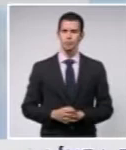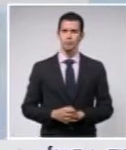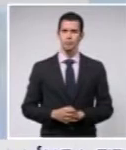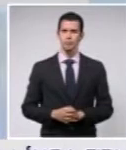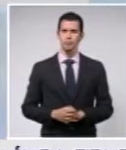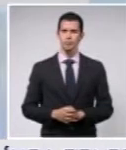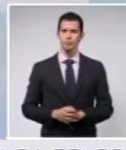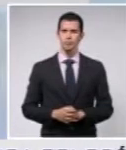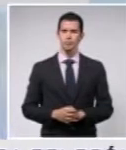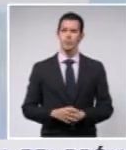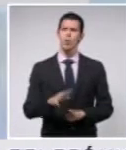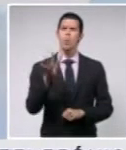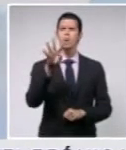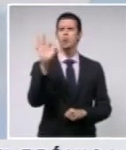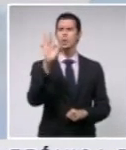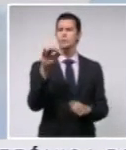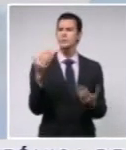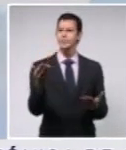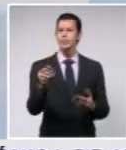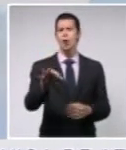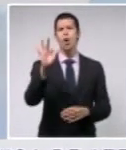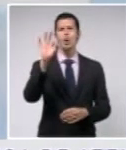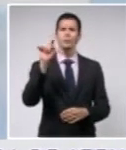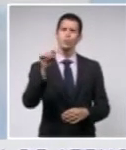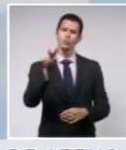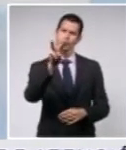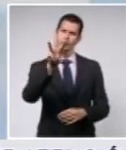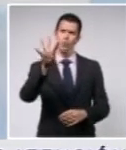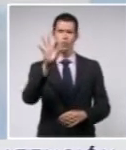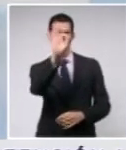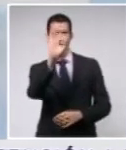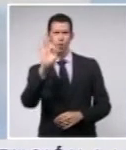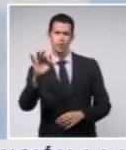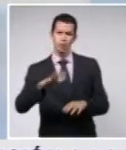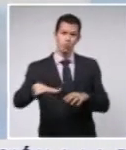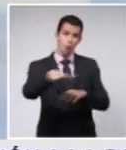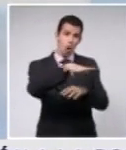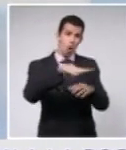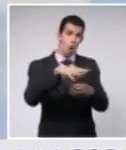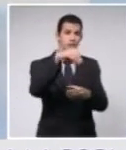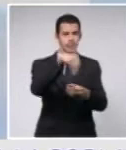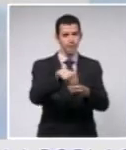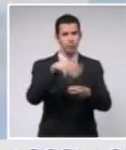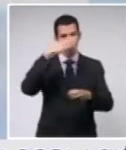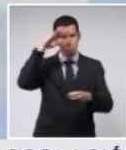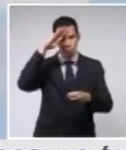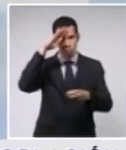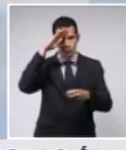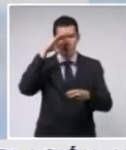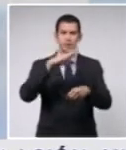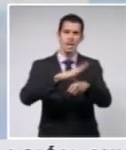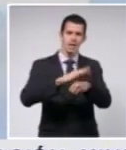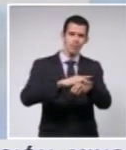8.34%, are active hospitalized cases. Of these,